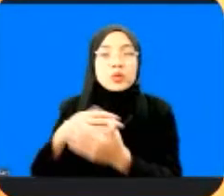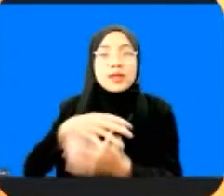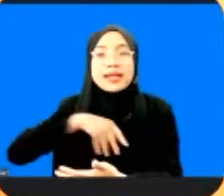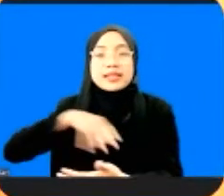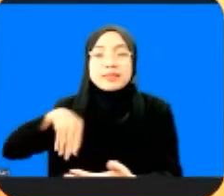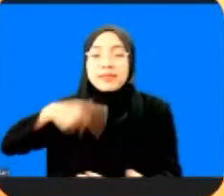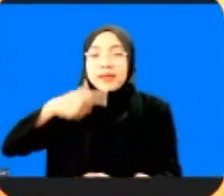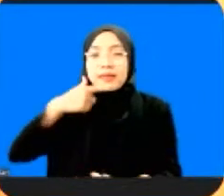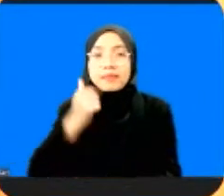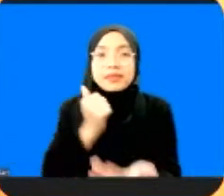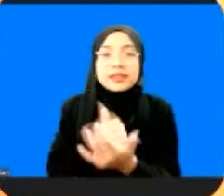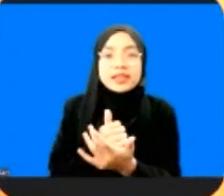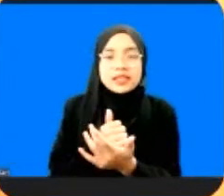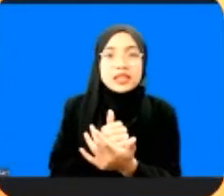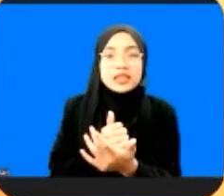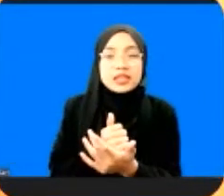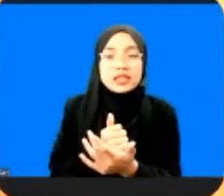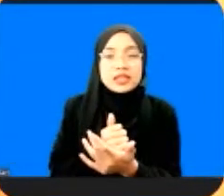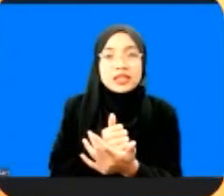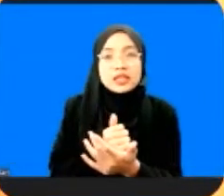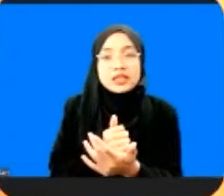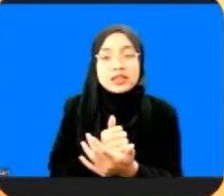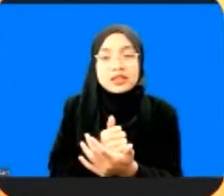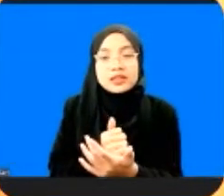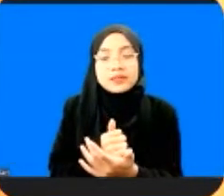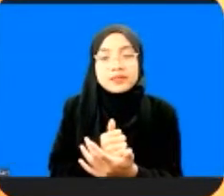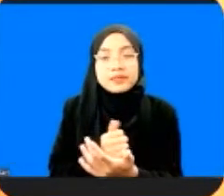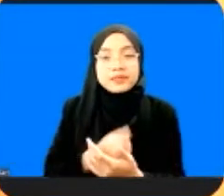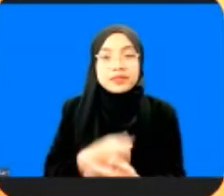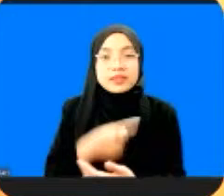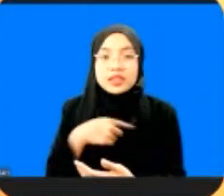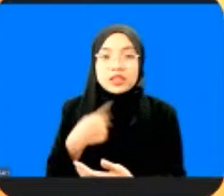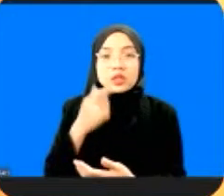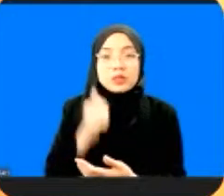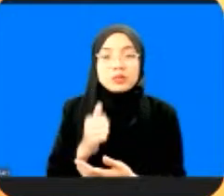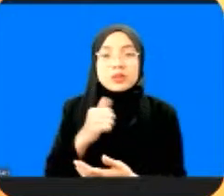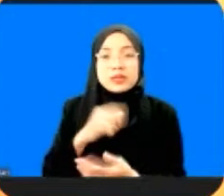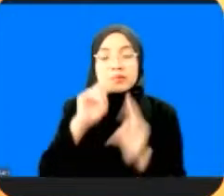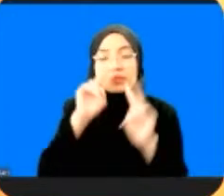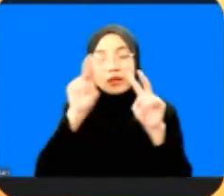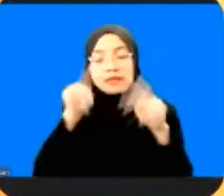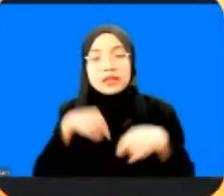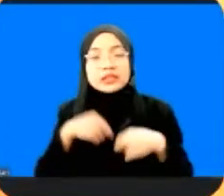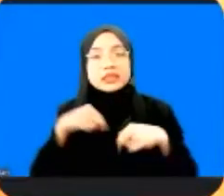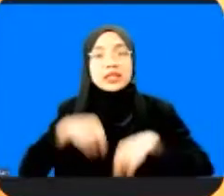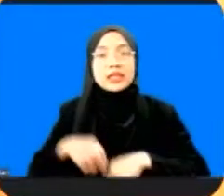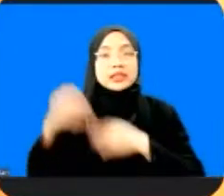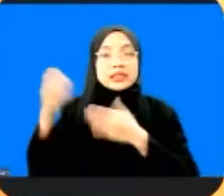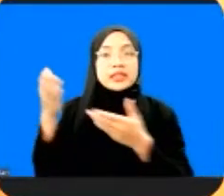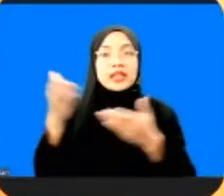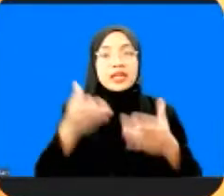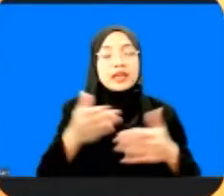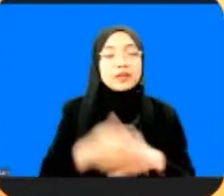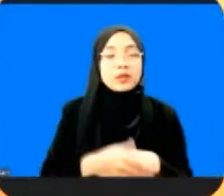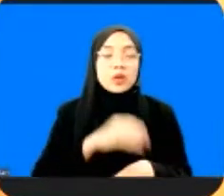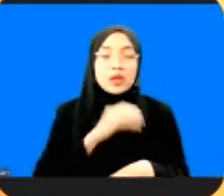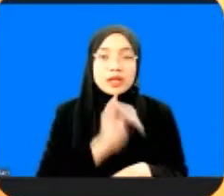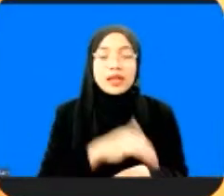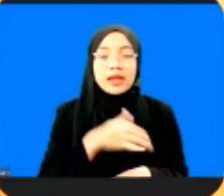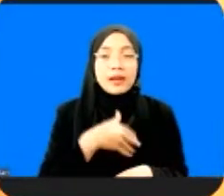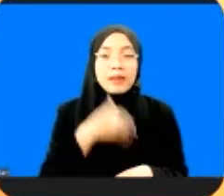And Alice, maybe you can give your reflections on that. Sure. So at Meta, we believe